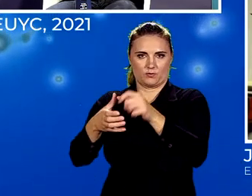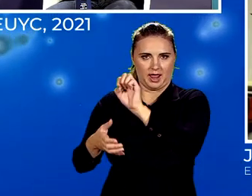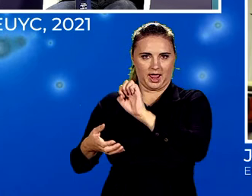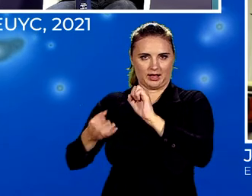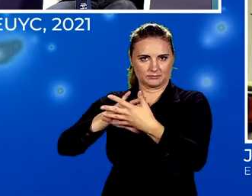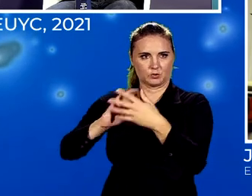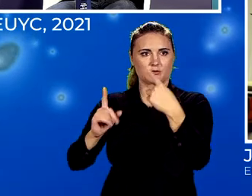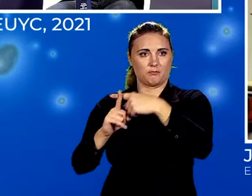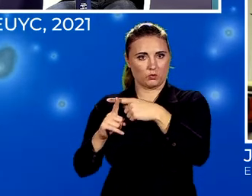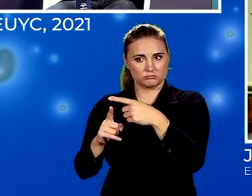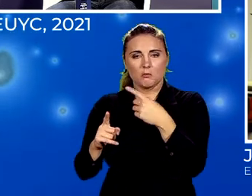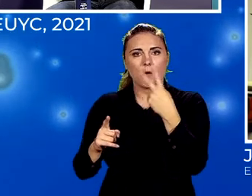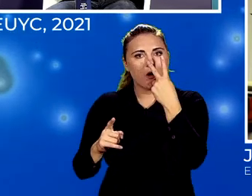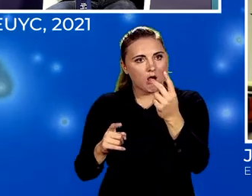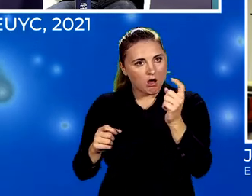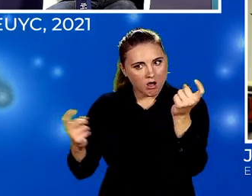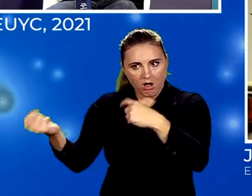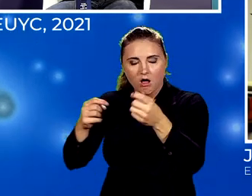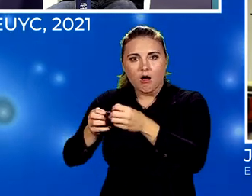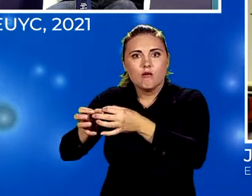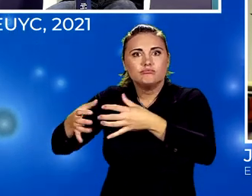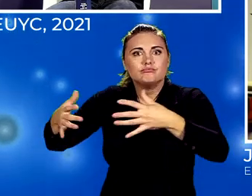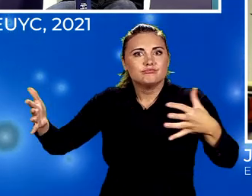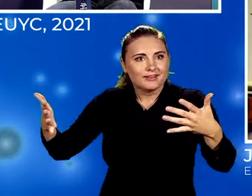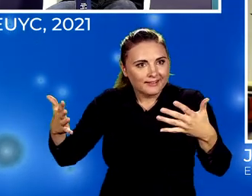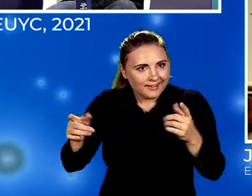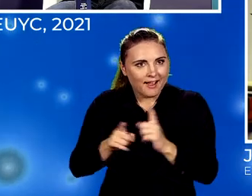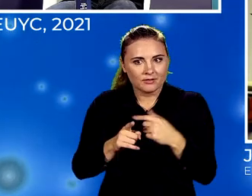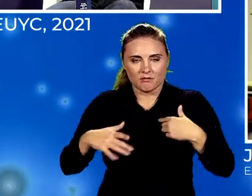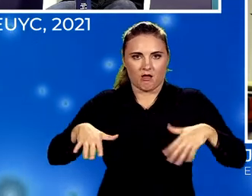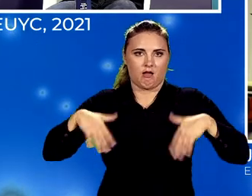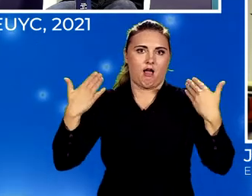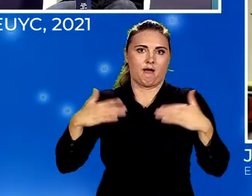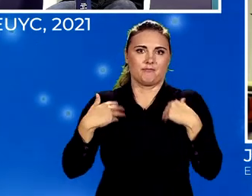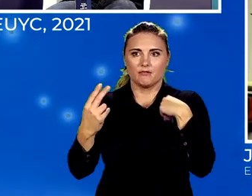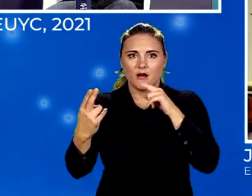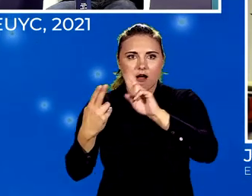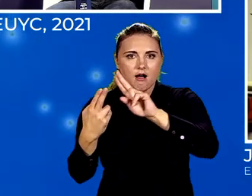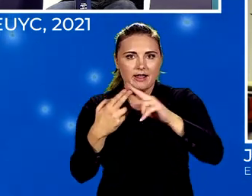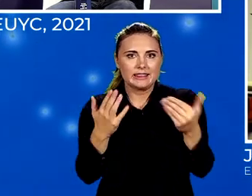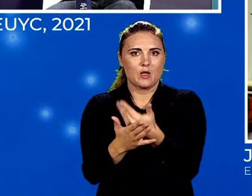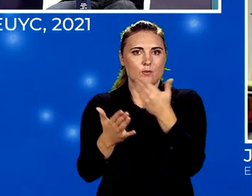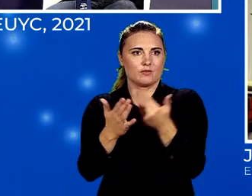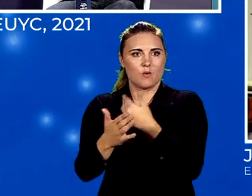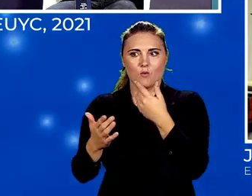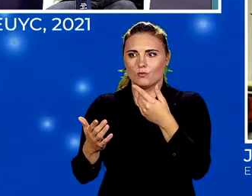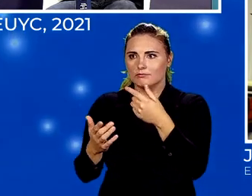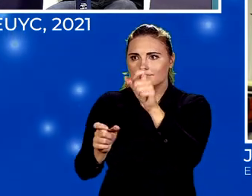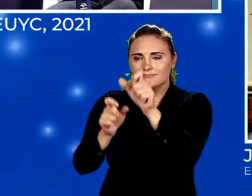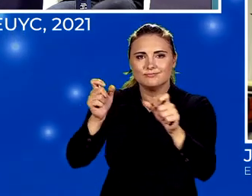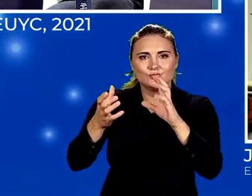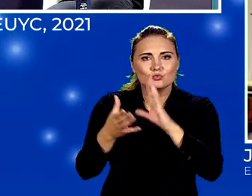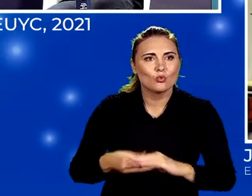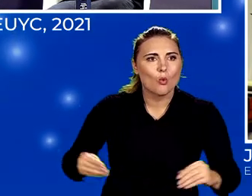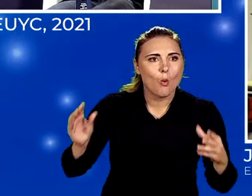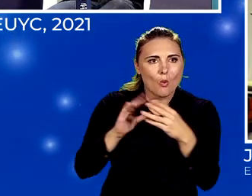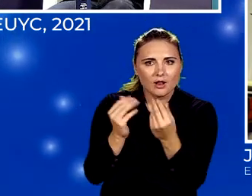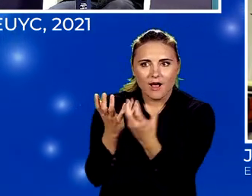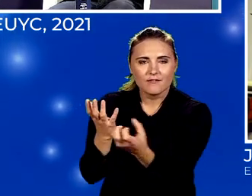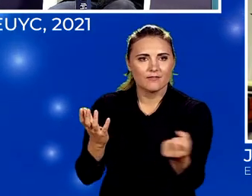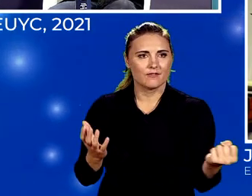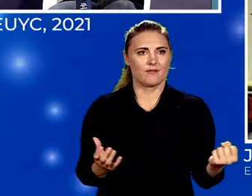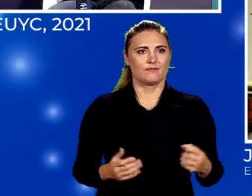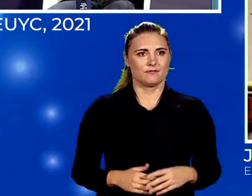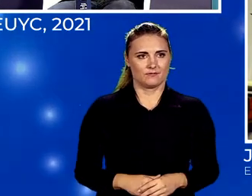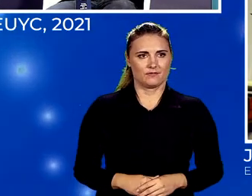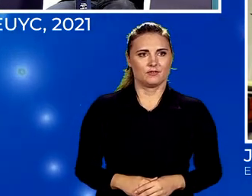still seen. And we have fantastic stories that we need to be proud of. And that is exactly what also the colleagues were saying.